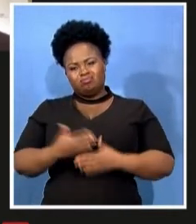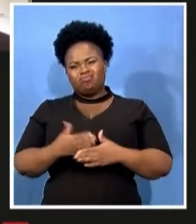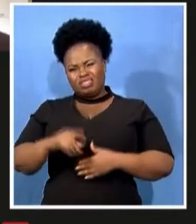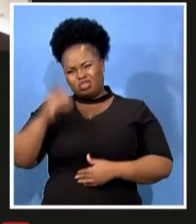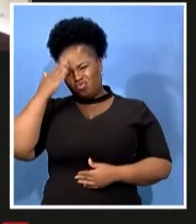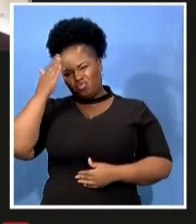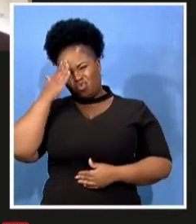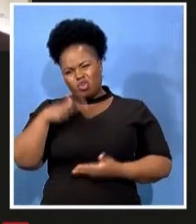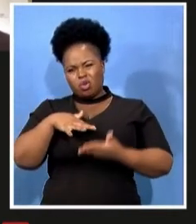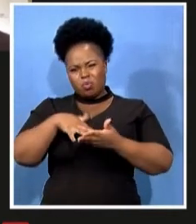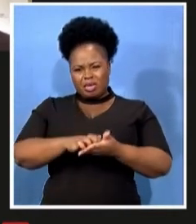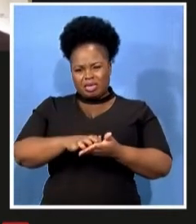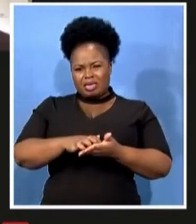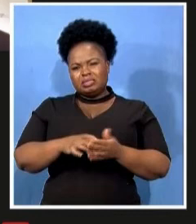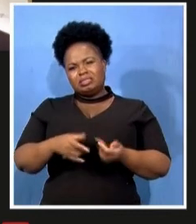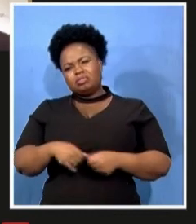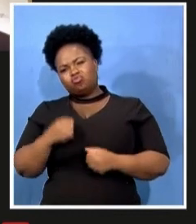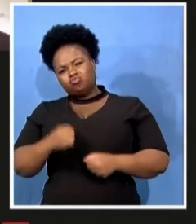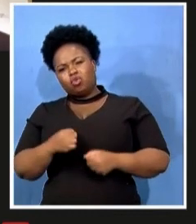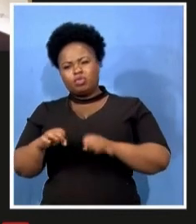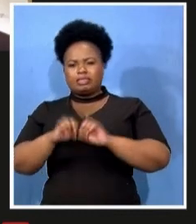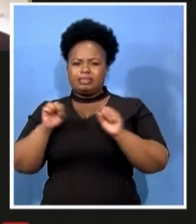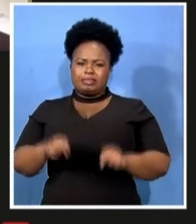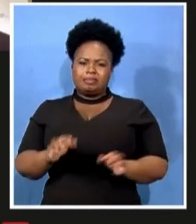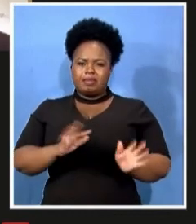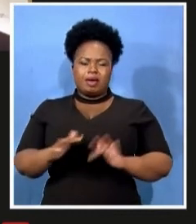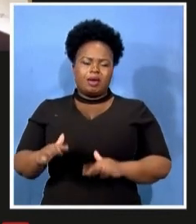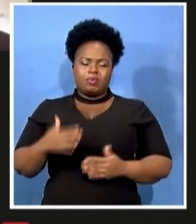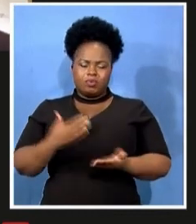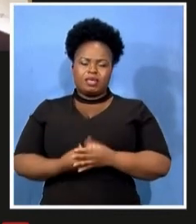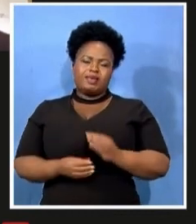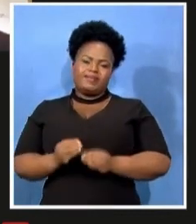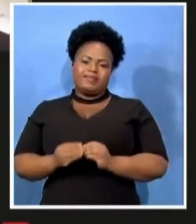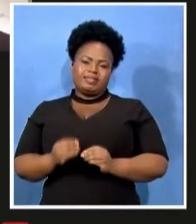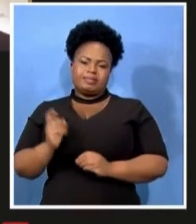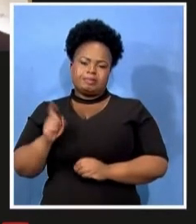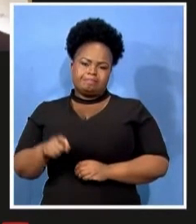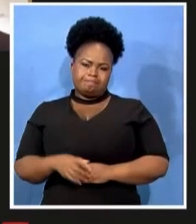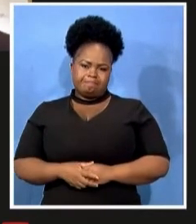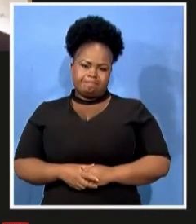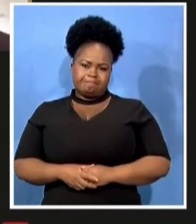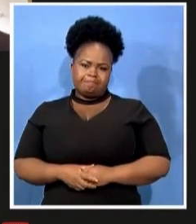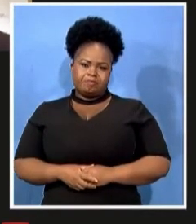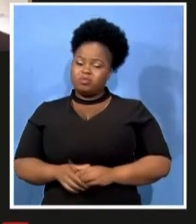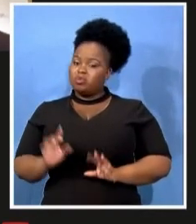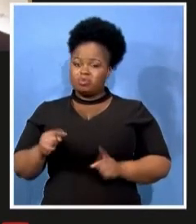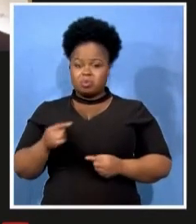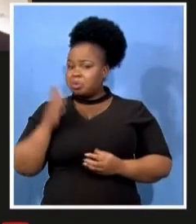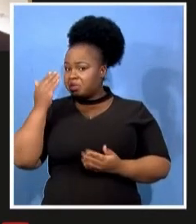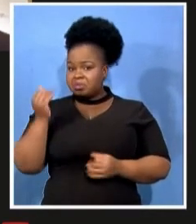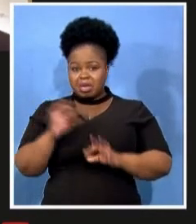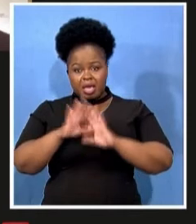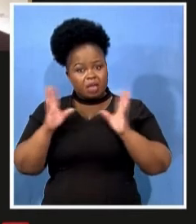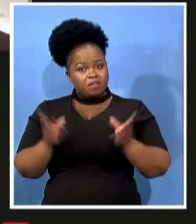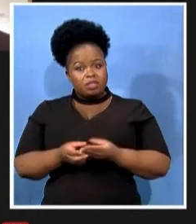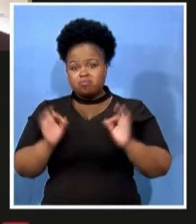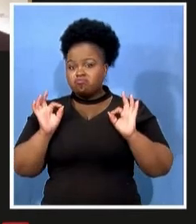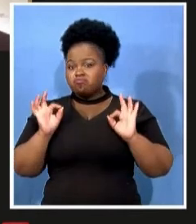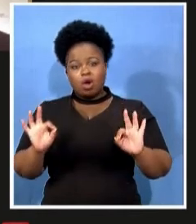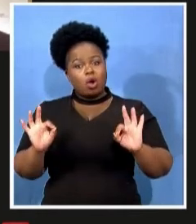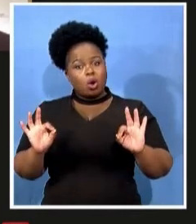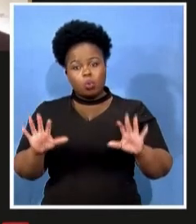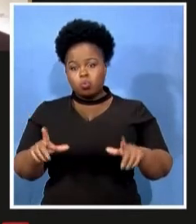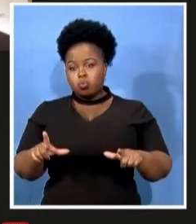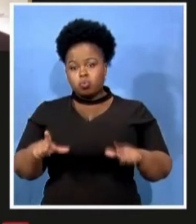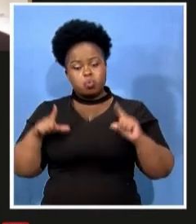can strengthen it at that point. So we don't expect that everything is going to be perfect as we